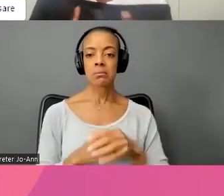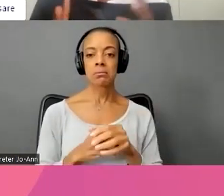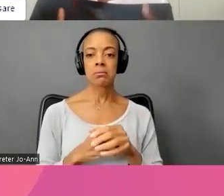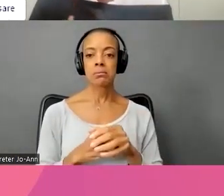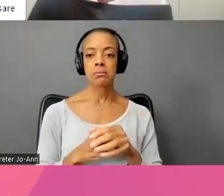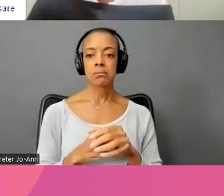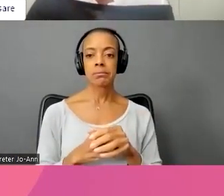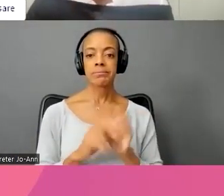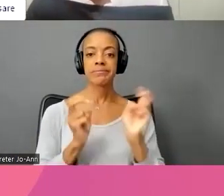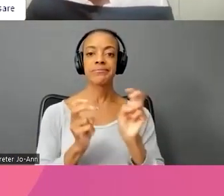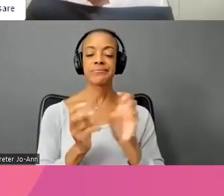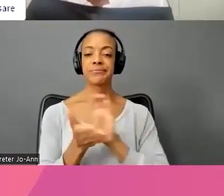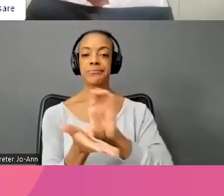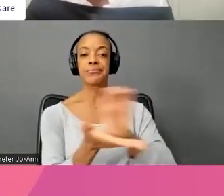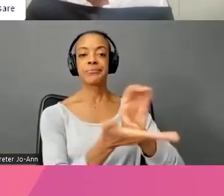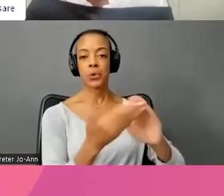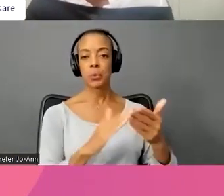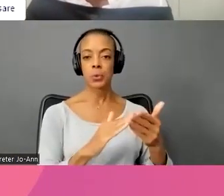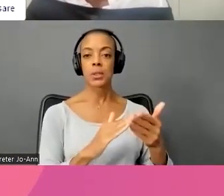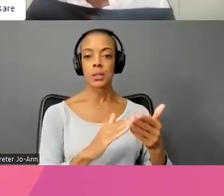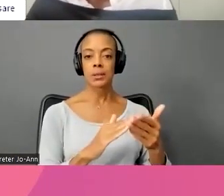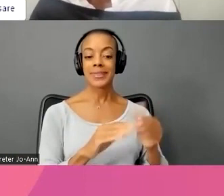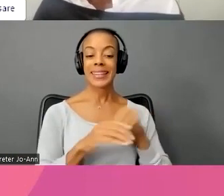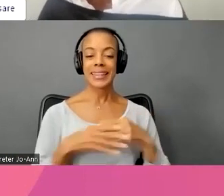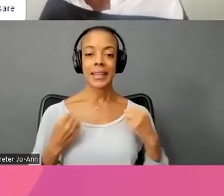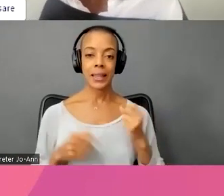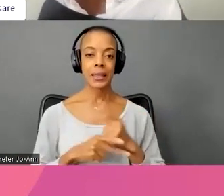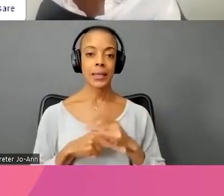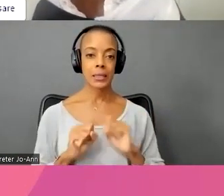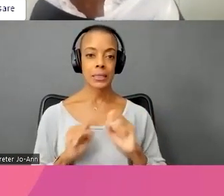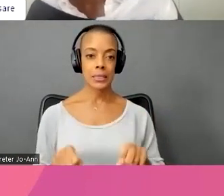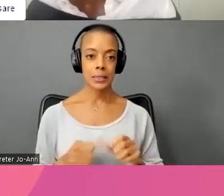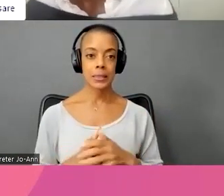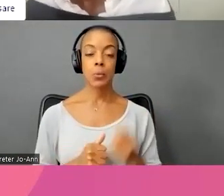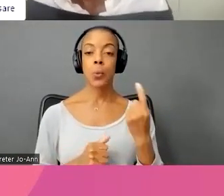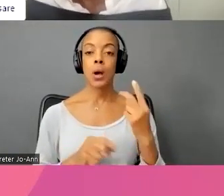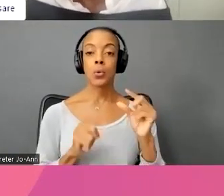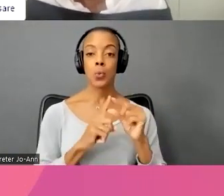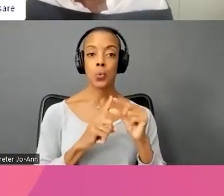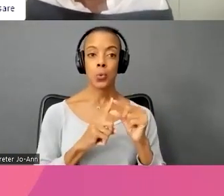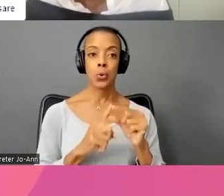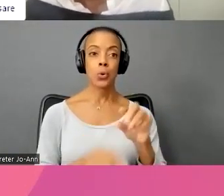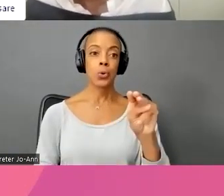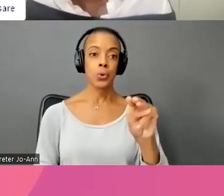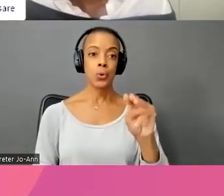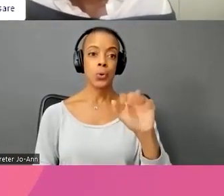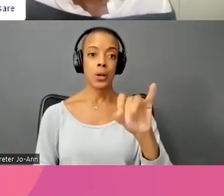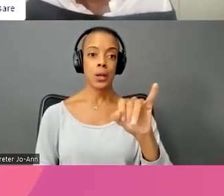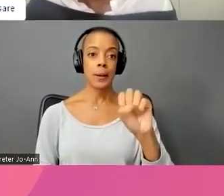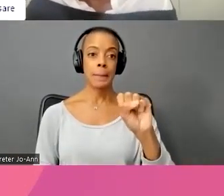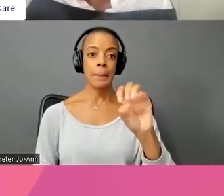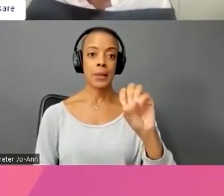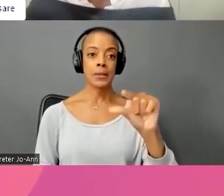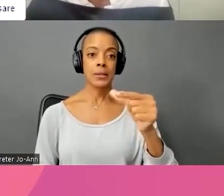that are considered minority in the healthcare system. And so one of them is misogyny versus amorgyny. So